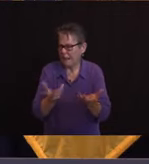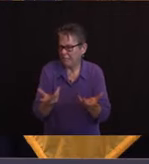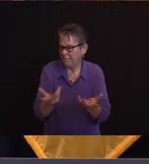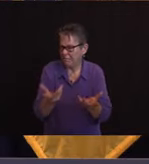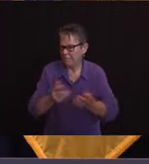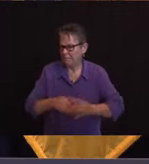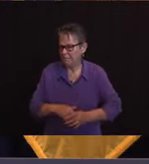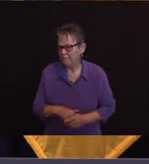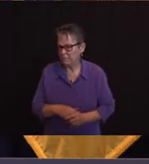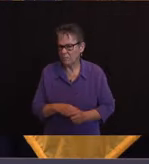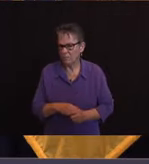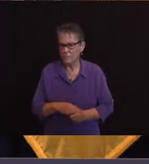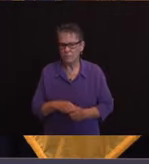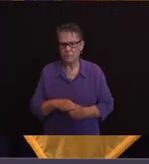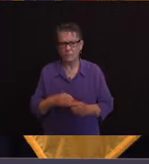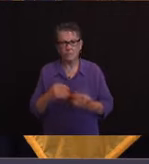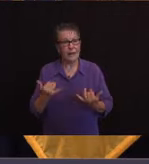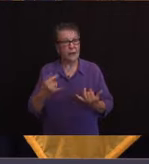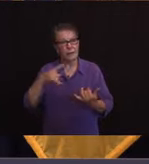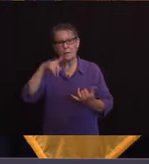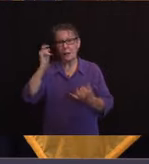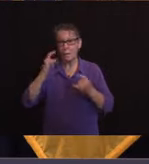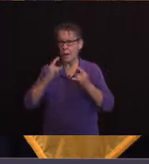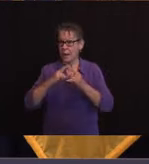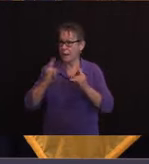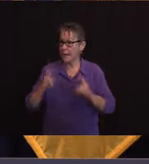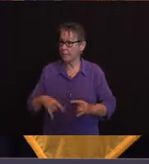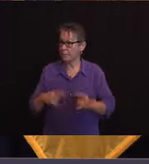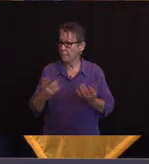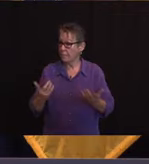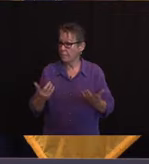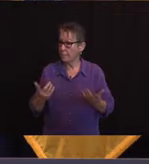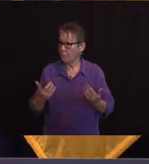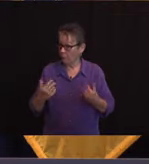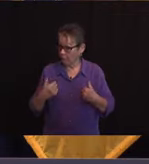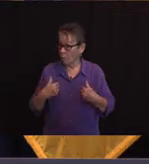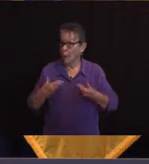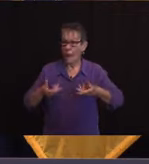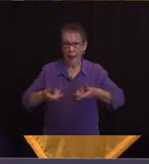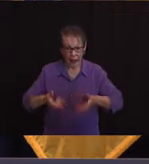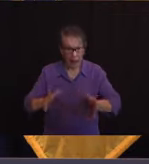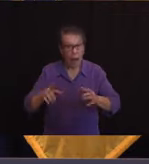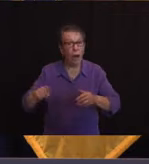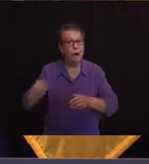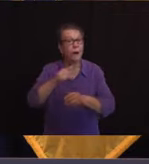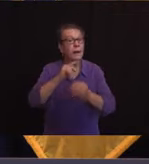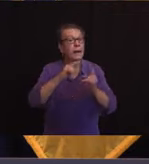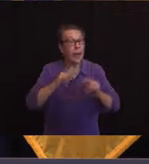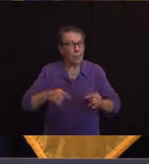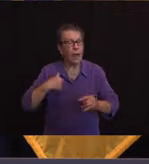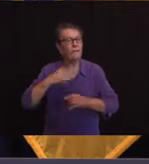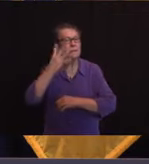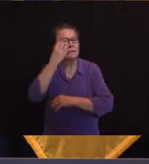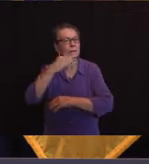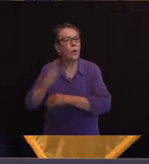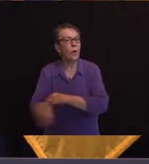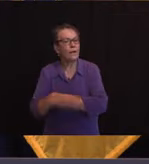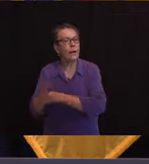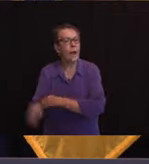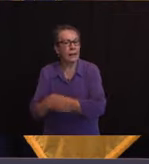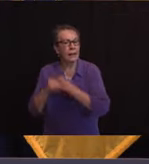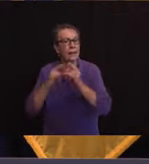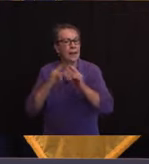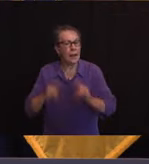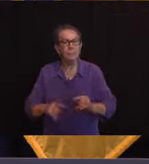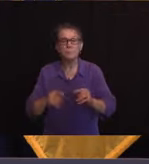Guidance on summer camps: we are allowing overnight summer camps. Guidance will be forthcoming. We don't have it. We wanted to make sure